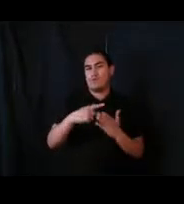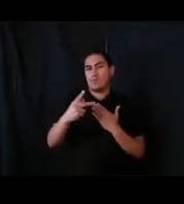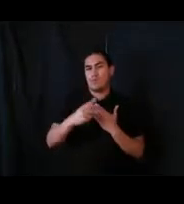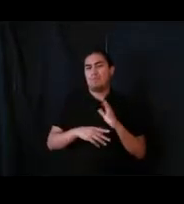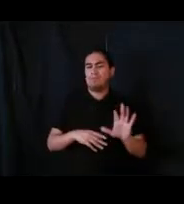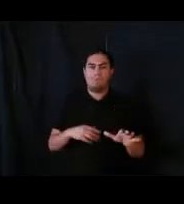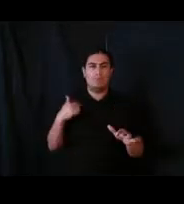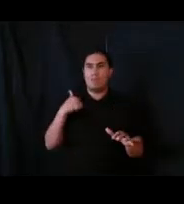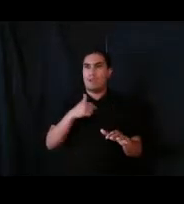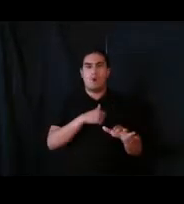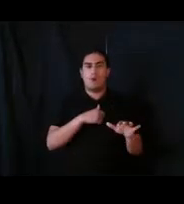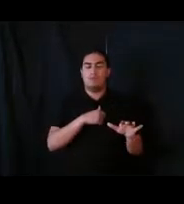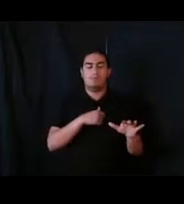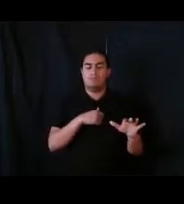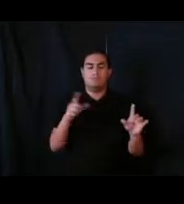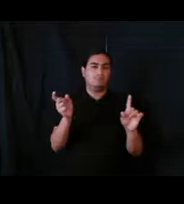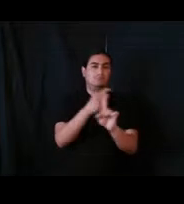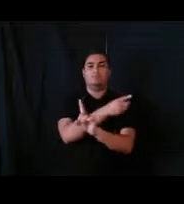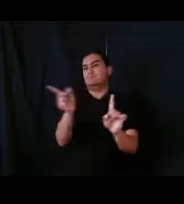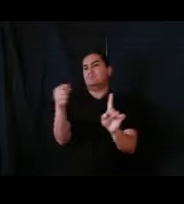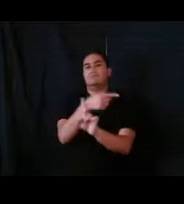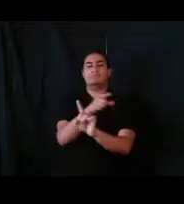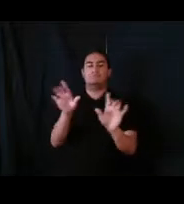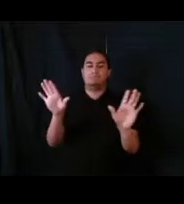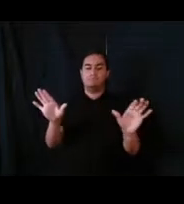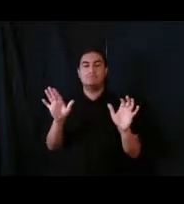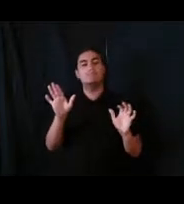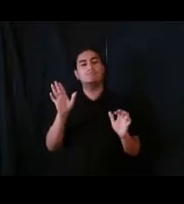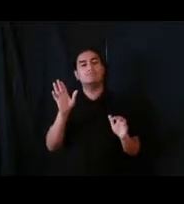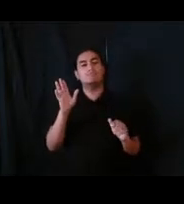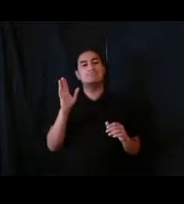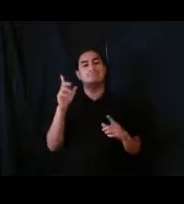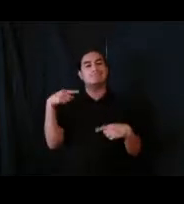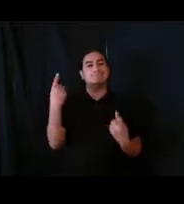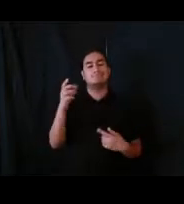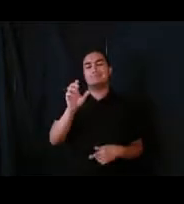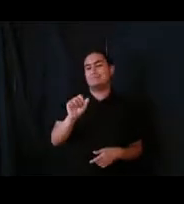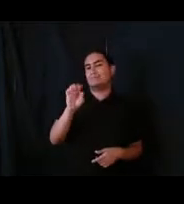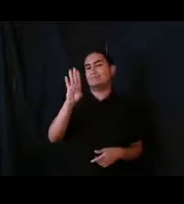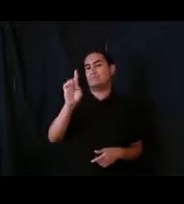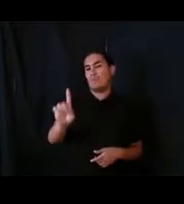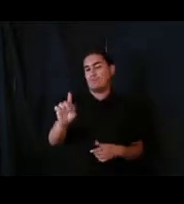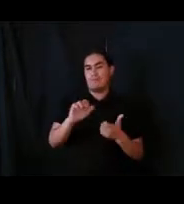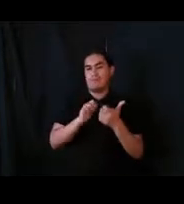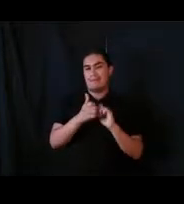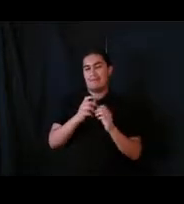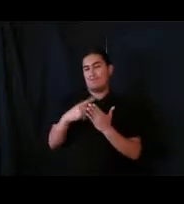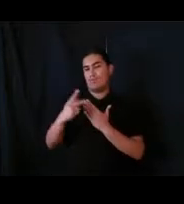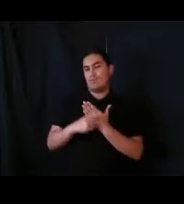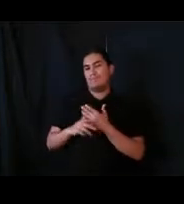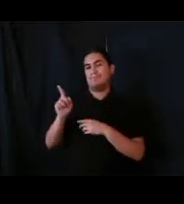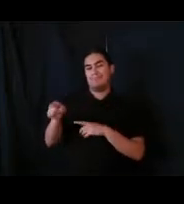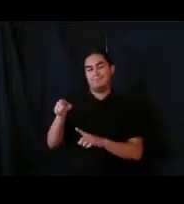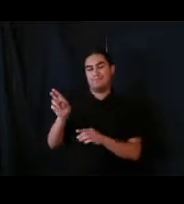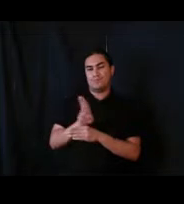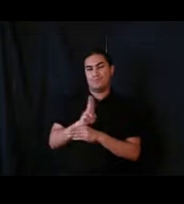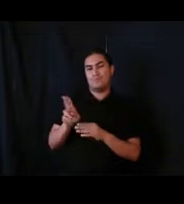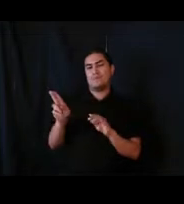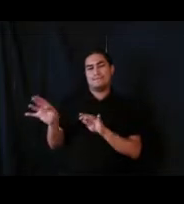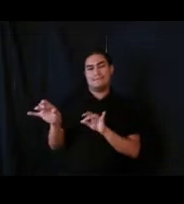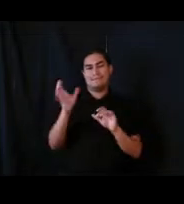all over the place today uh since all of our sb1 program uh competitive programs utilize a similar rating